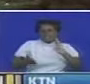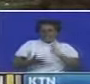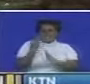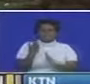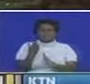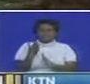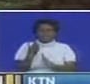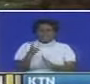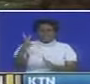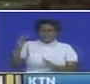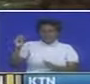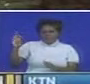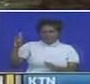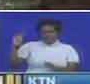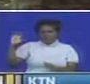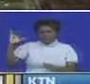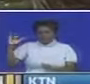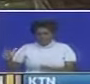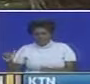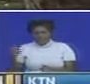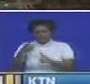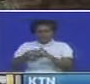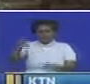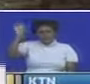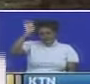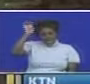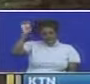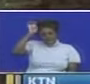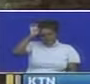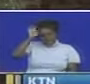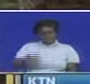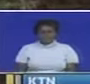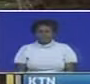Masikandia, KTN, Eldoret, Wasingishu County.